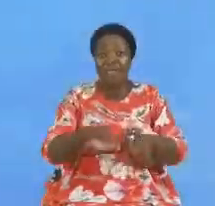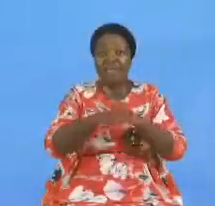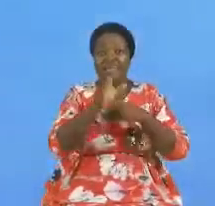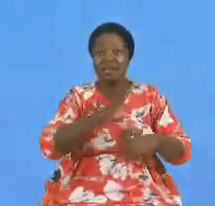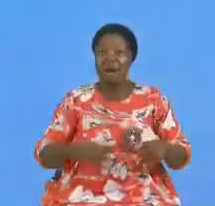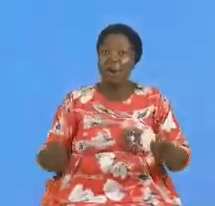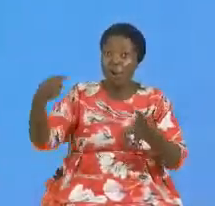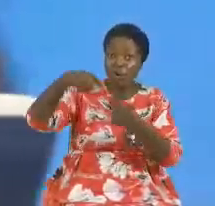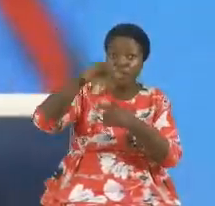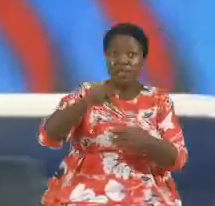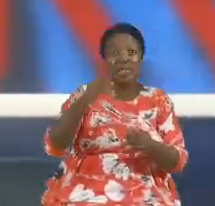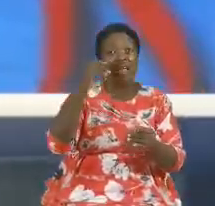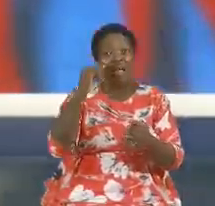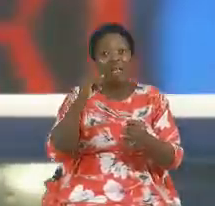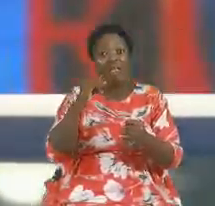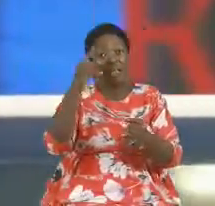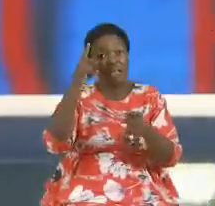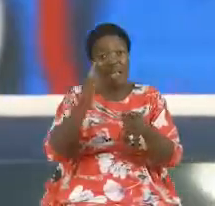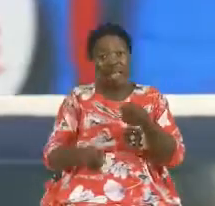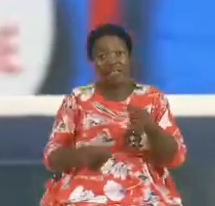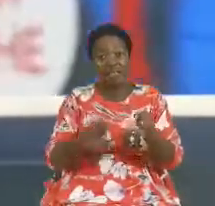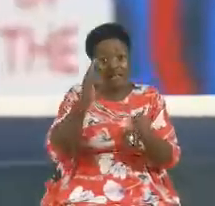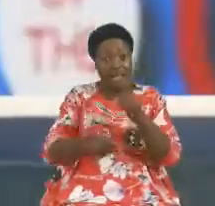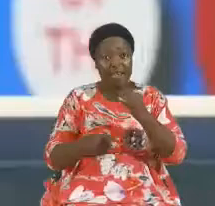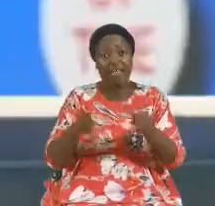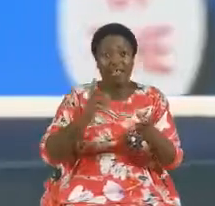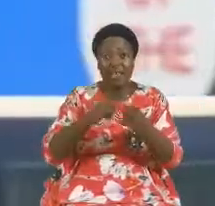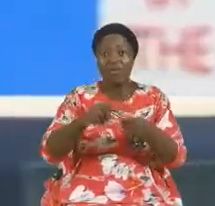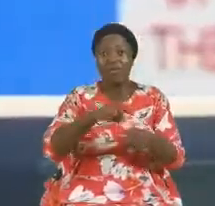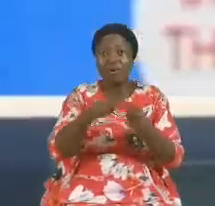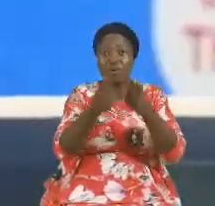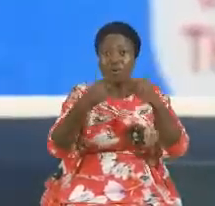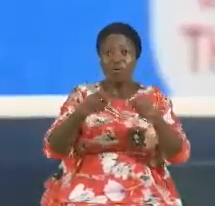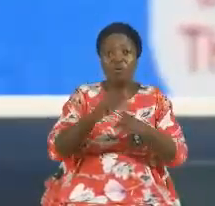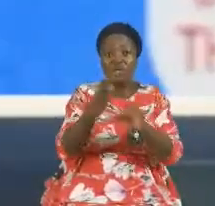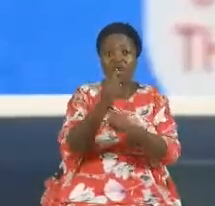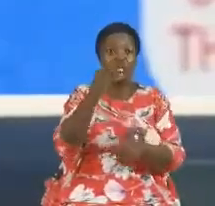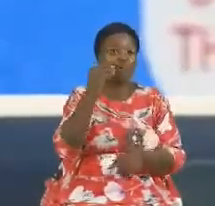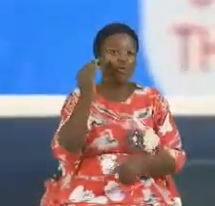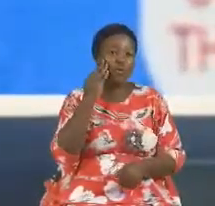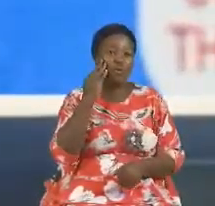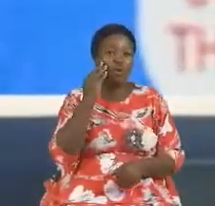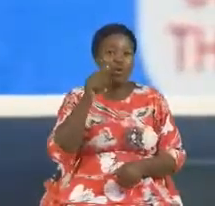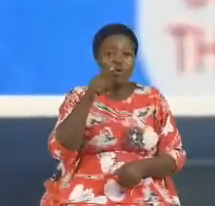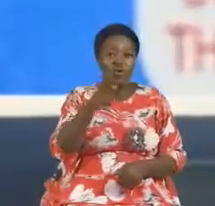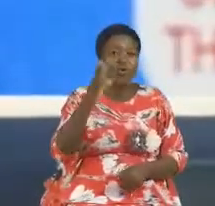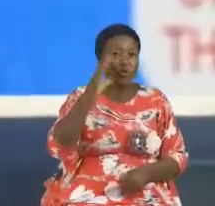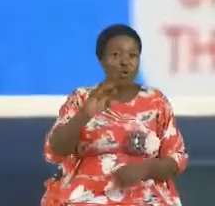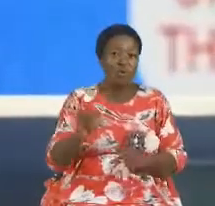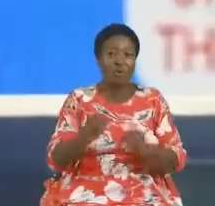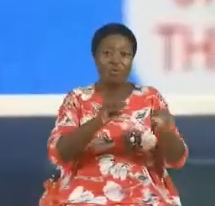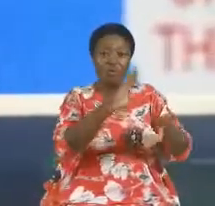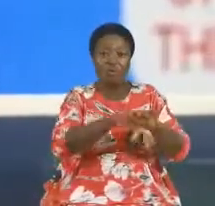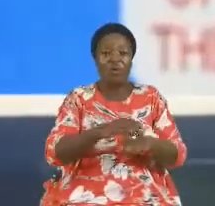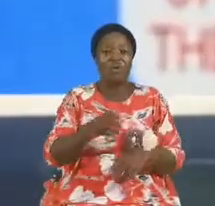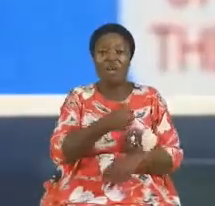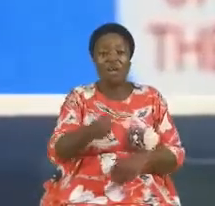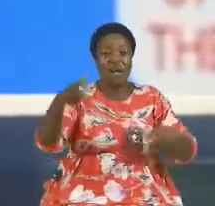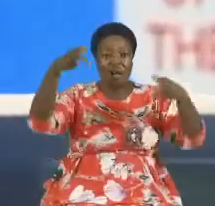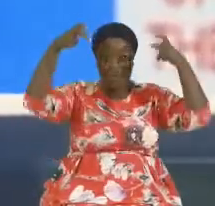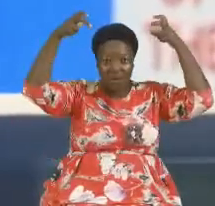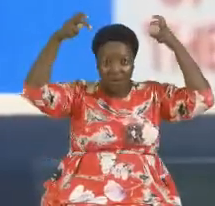that as we abide in Christ until the very end, and then when he will come, he will take you